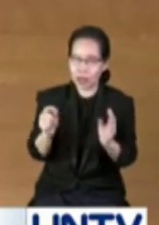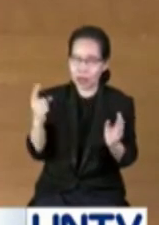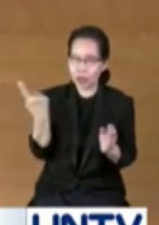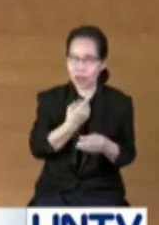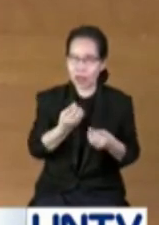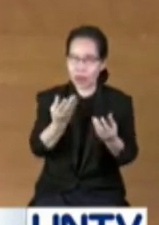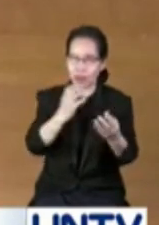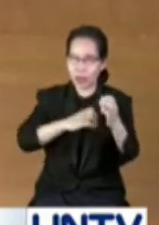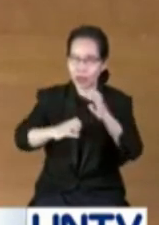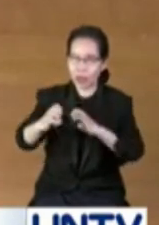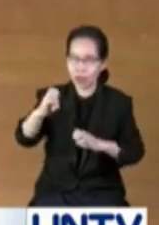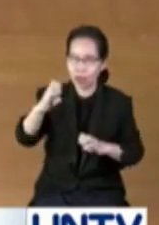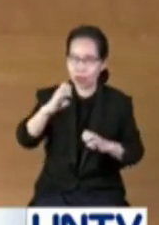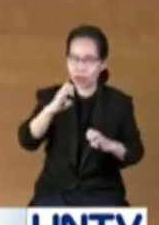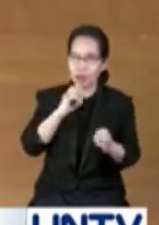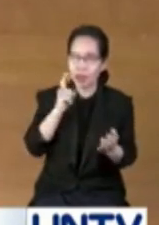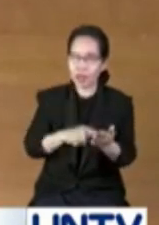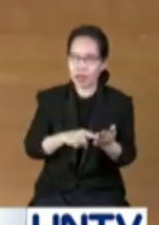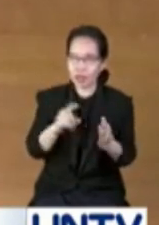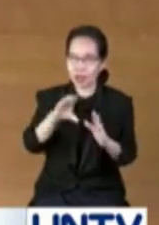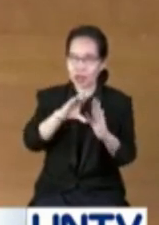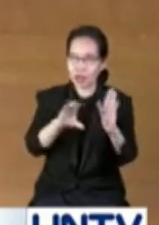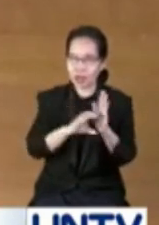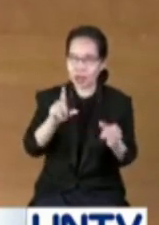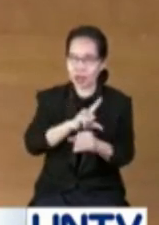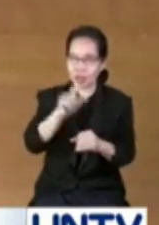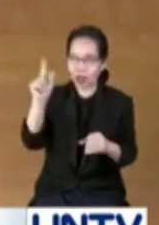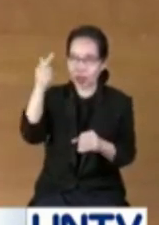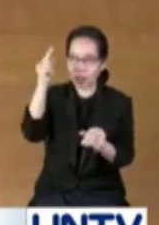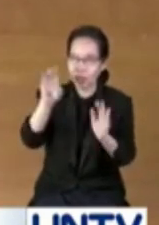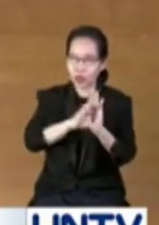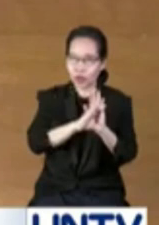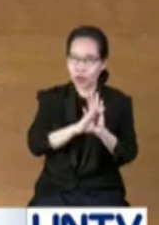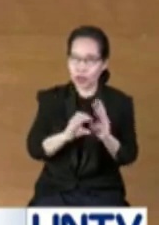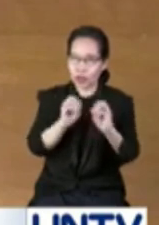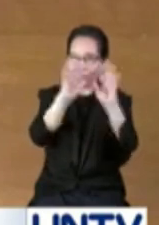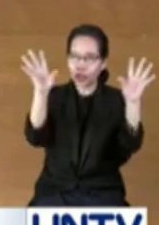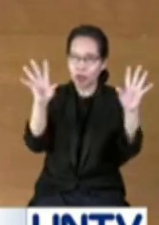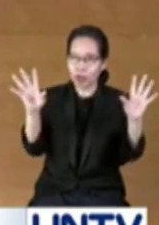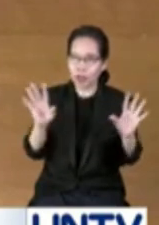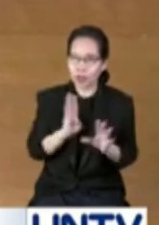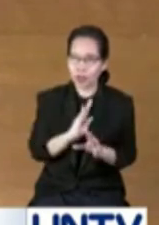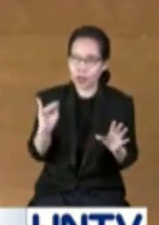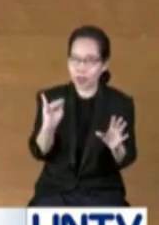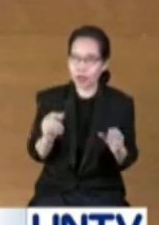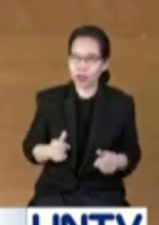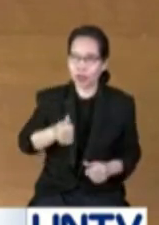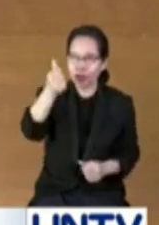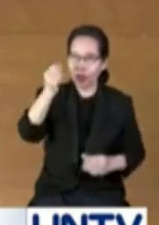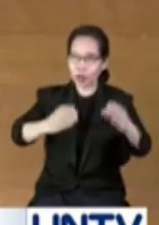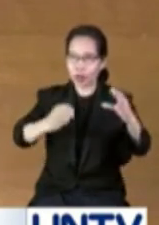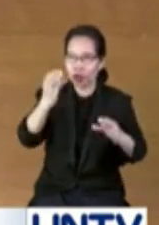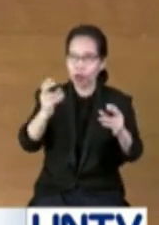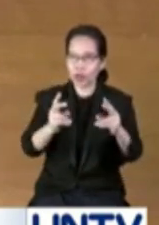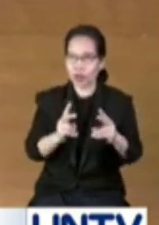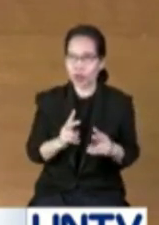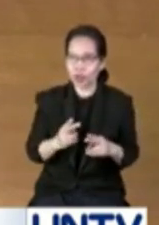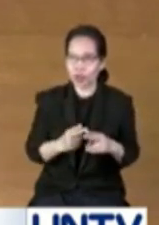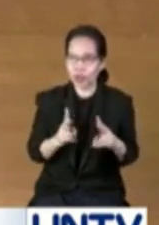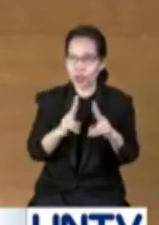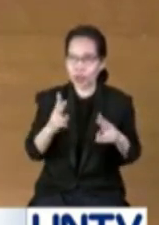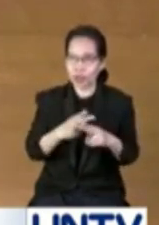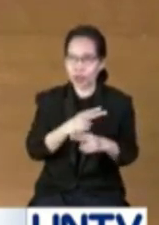of the Constitution and the Local Government Code as clarified by the Supreme Court very soon. Almost all the